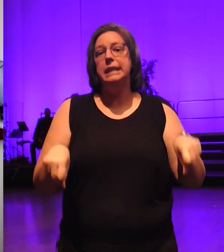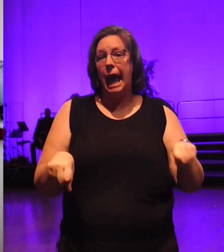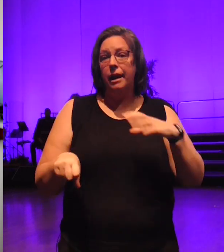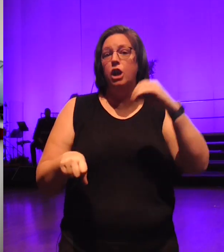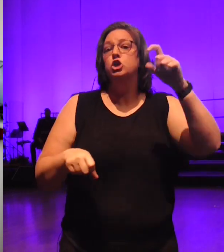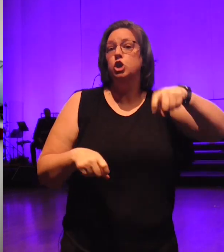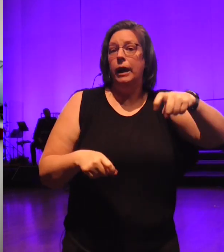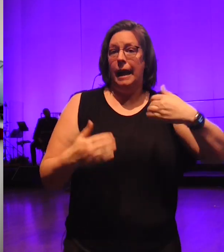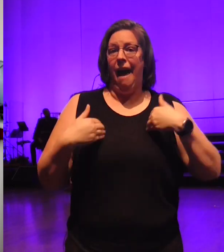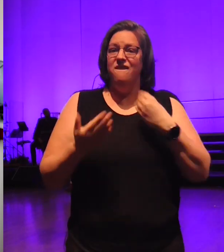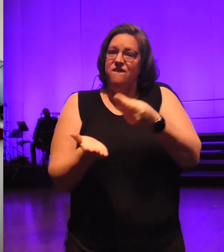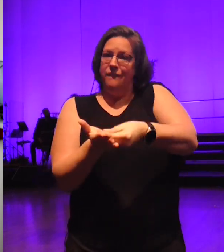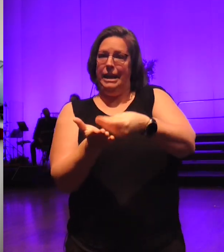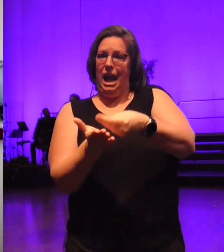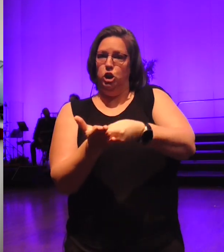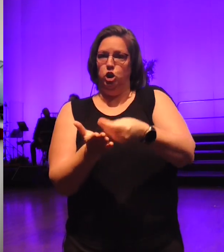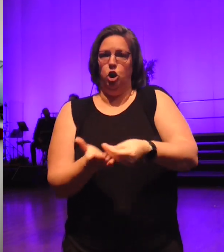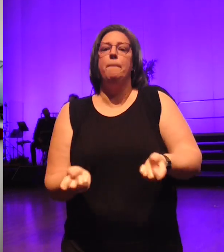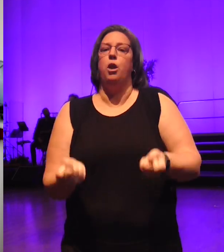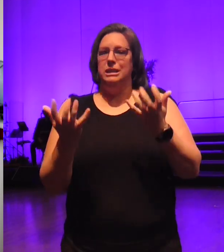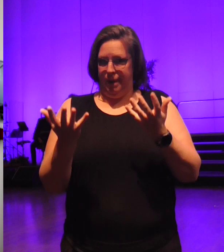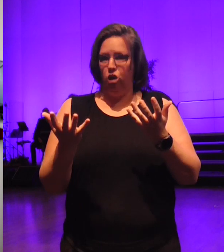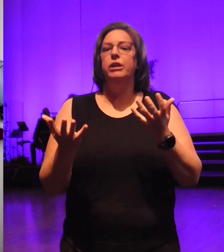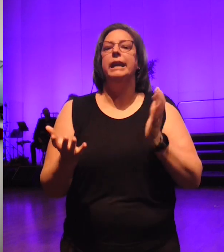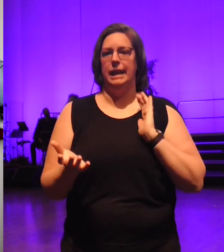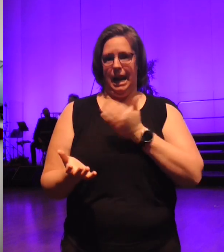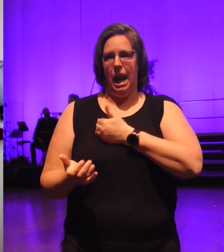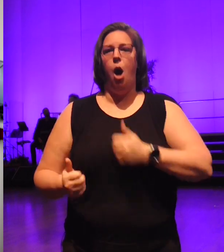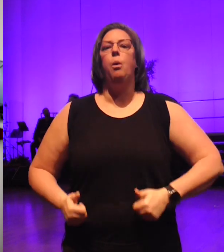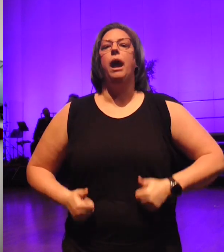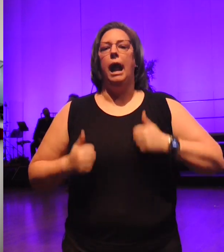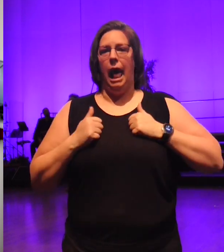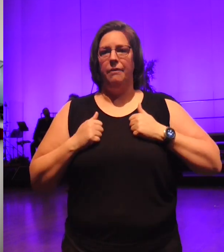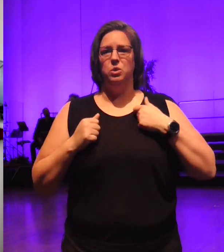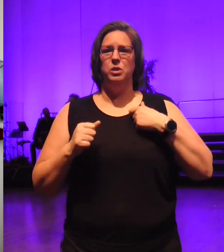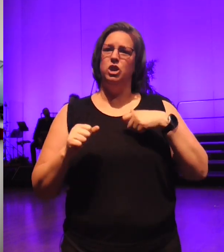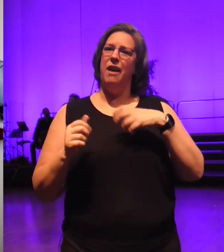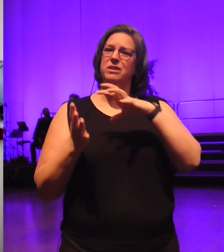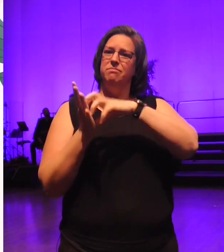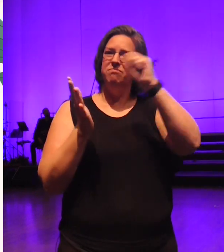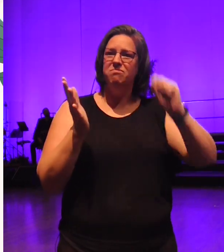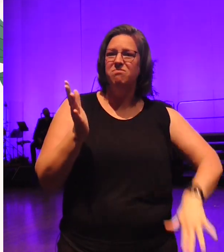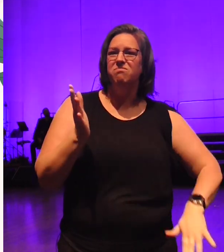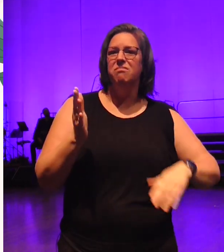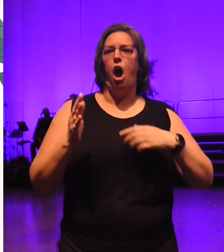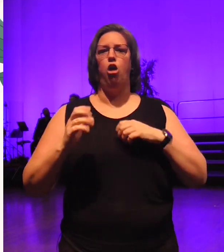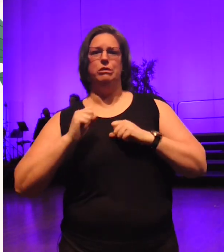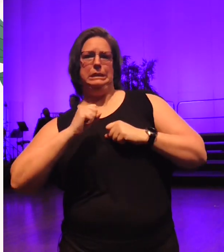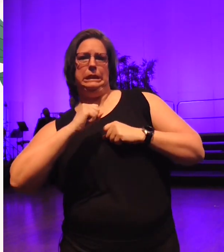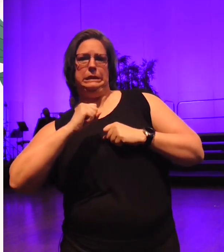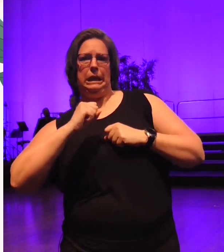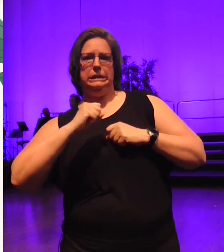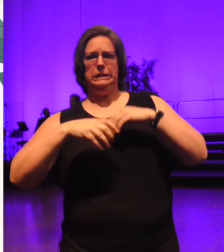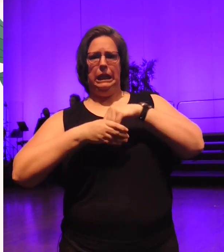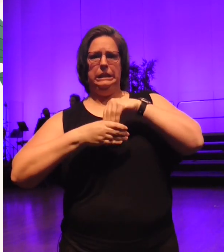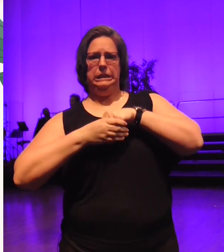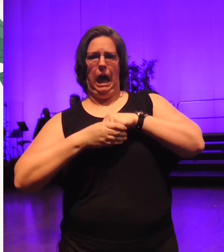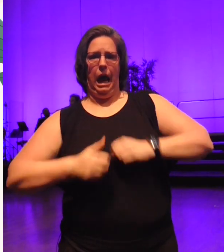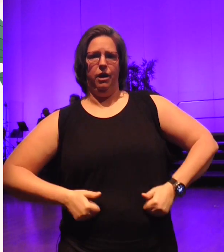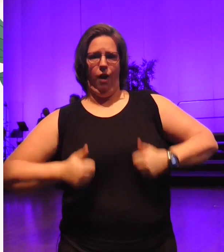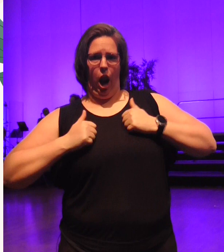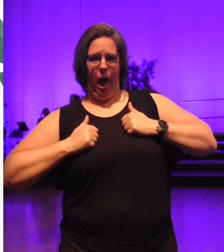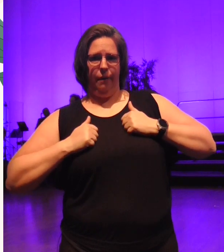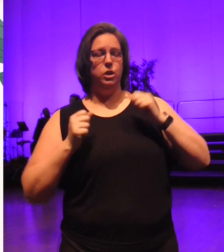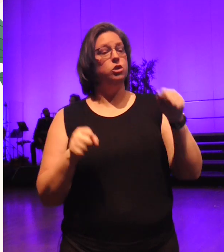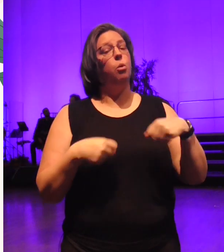We just need to remove some of the resistance that might be inside of us to have it. We're offering a class on the 4